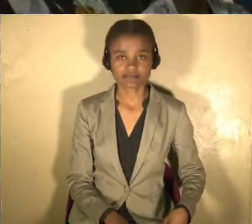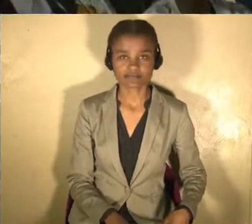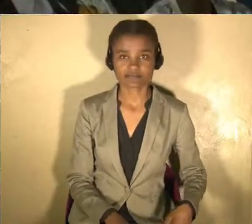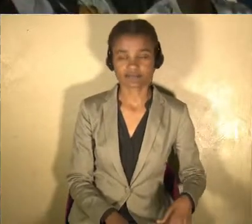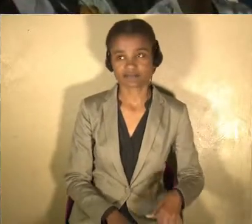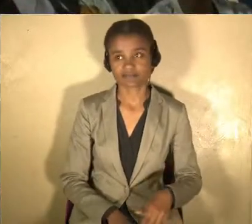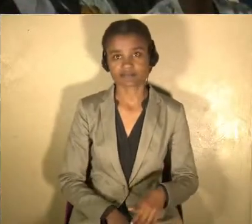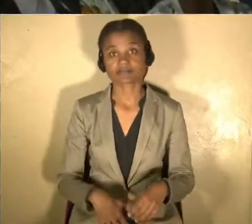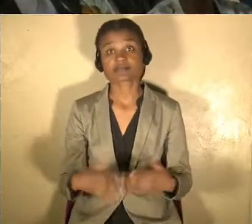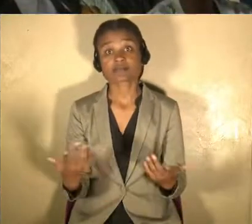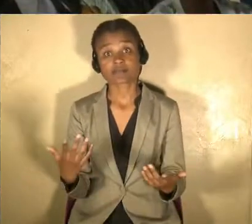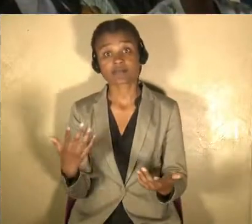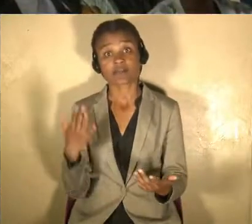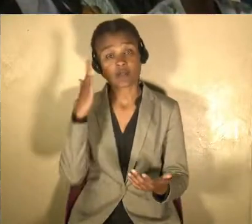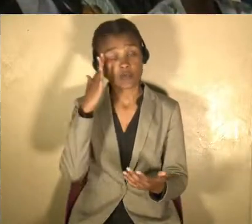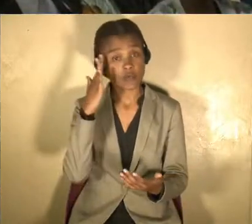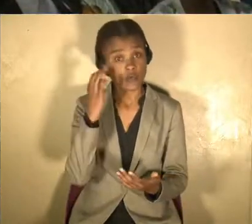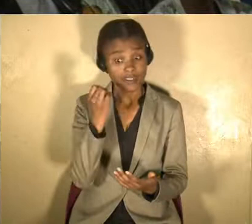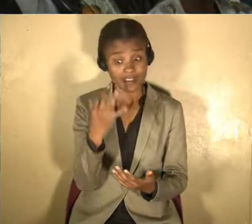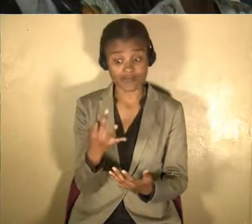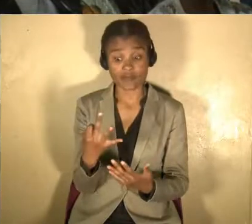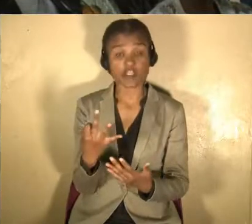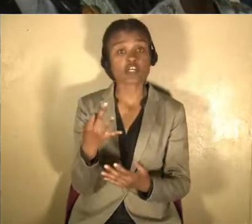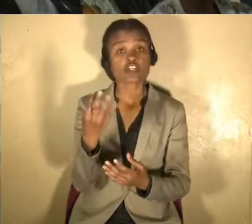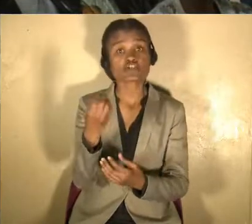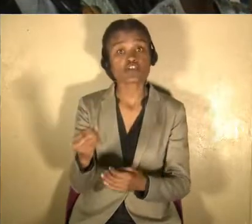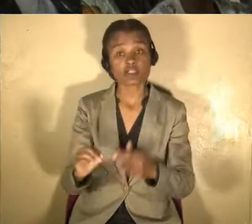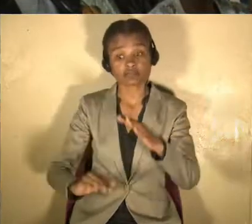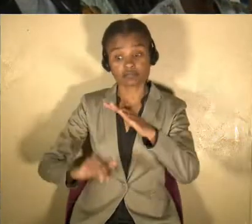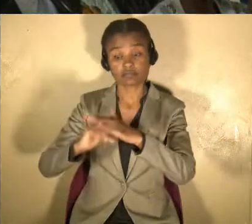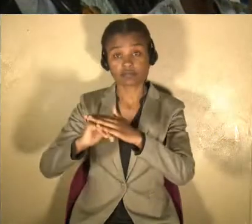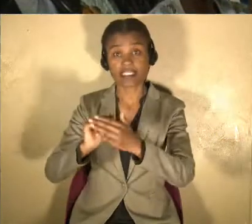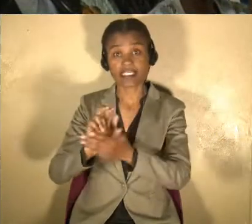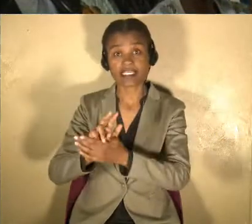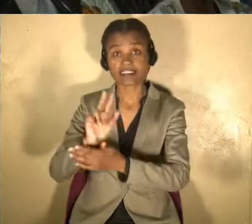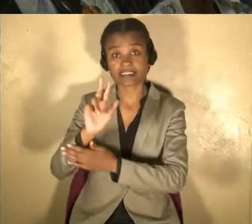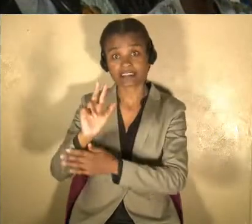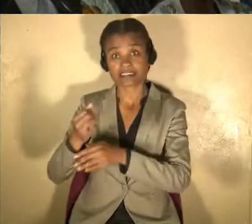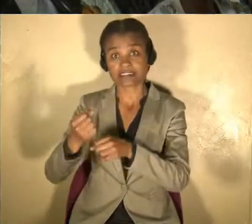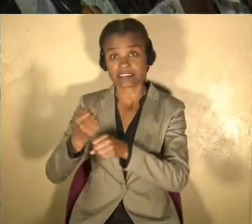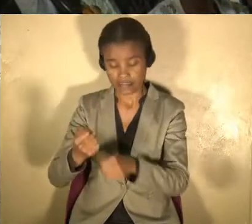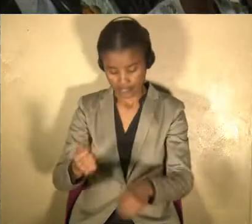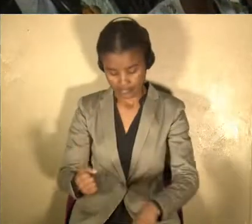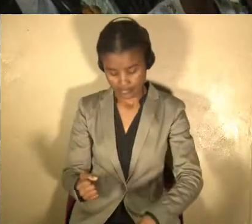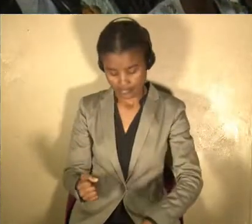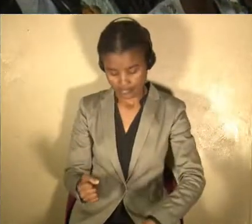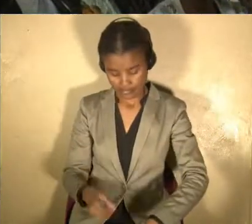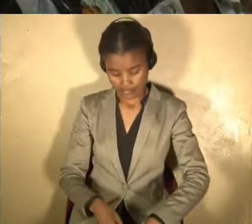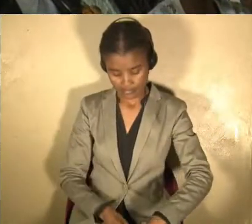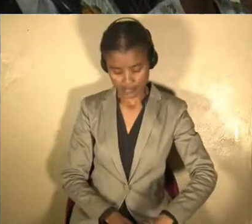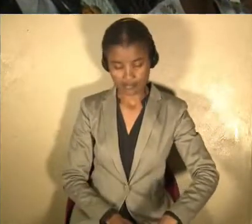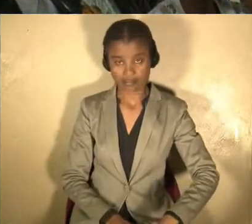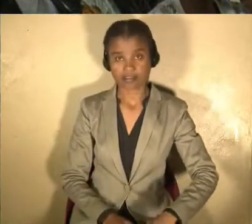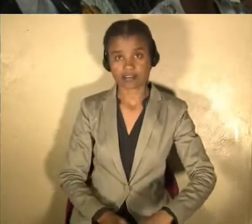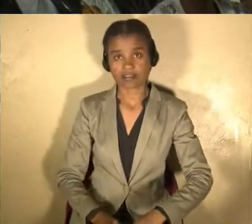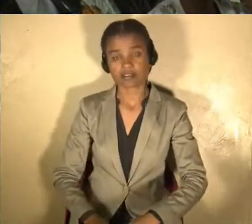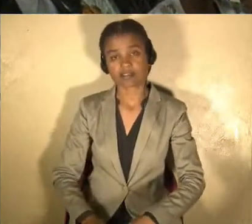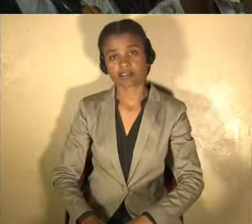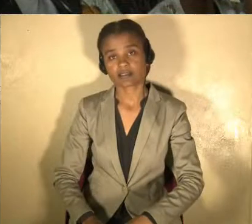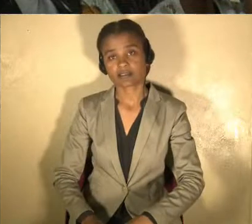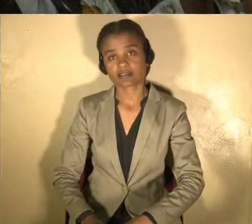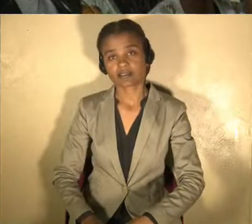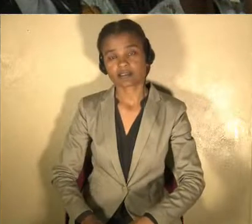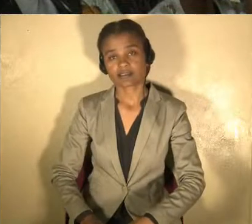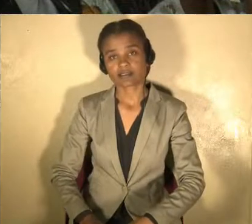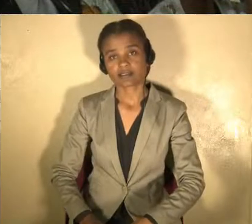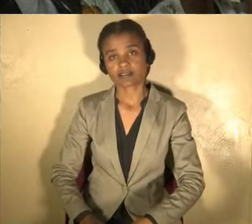ga le mo foster care a sentse a le ko sekolong. Di social worker go na le okay, the social worker go na le